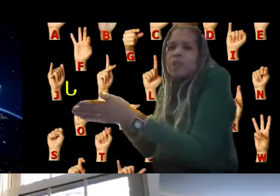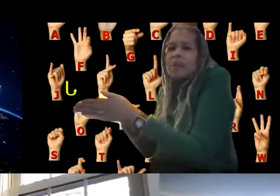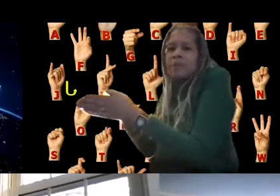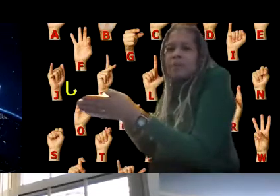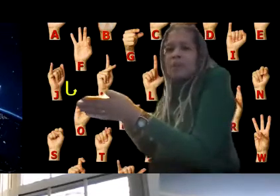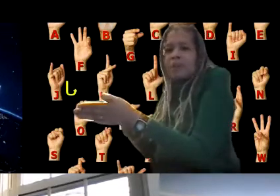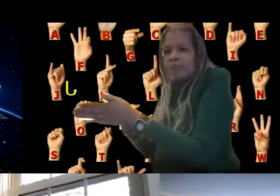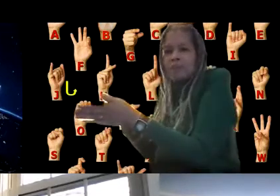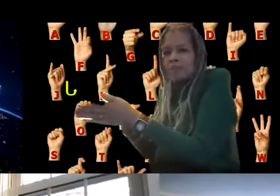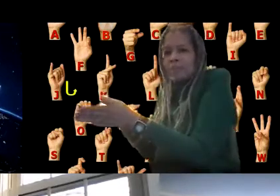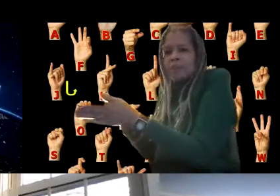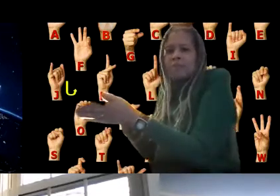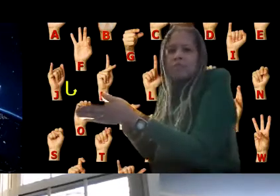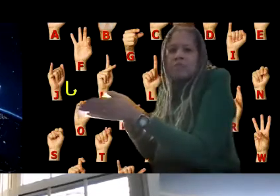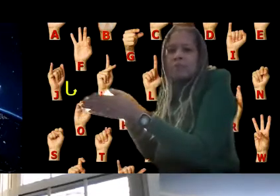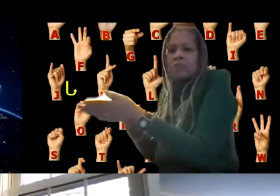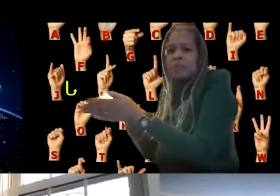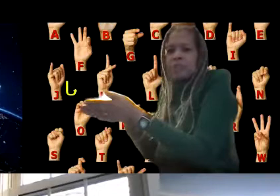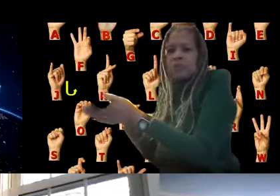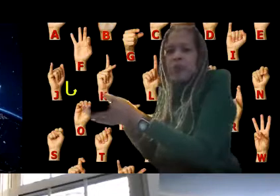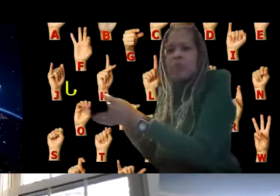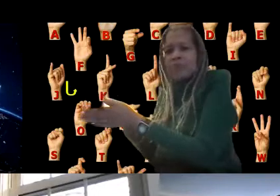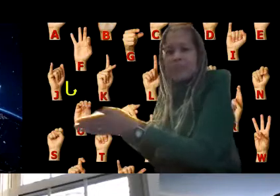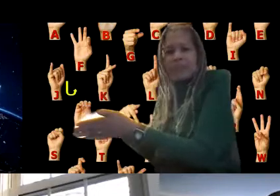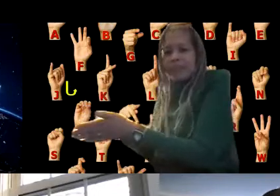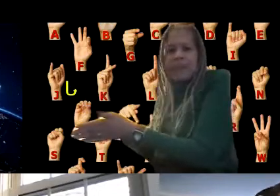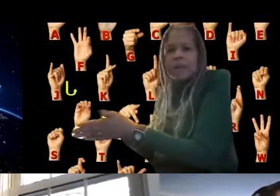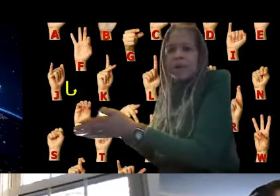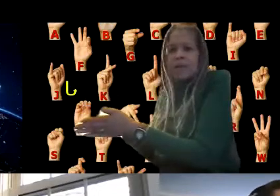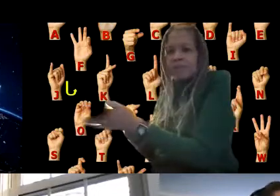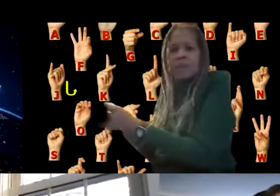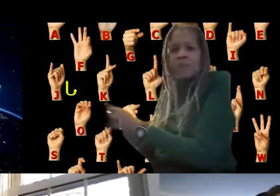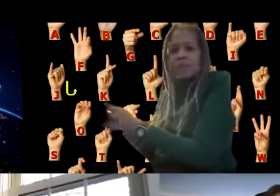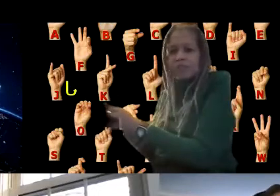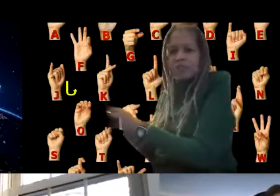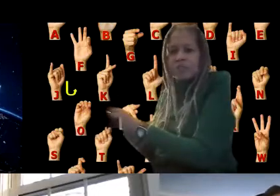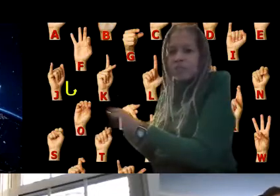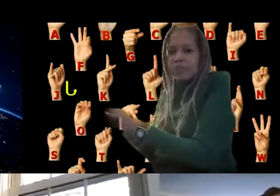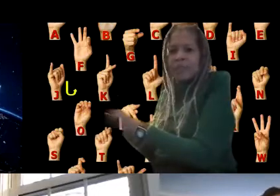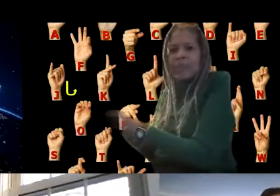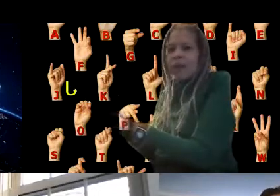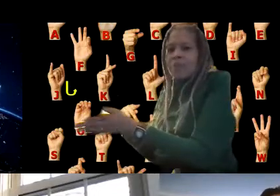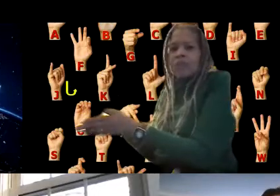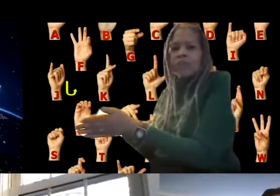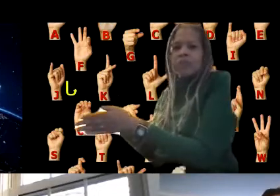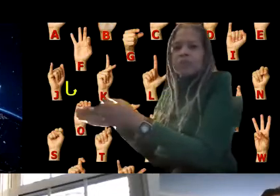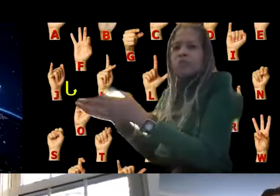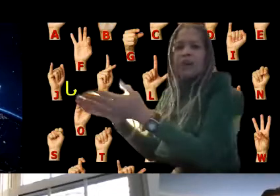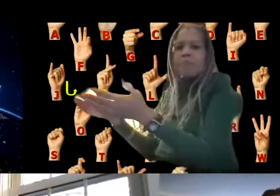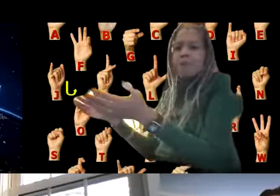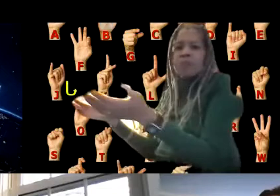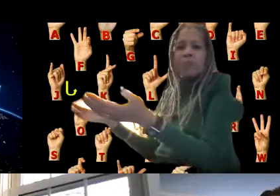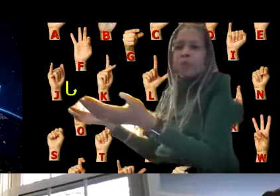two of them. I think all of us have been in relationships long enough to know that's not a cakewalk. It's hard to be in a relationship with somebody. I mean, you're